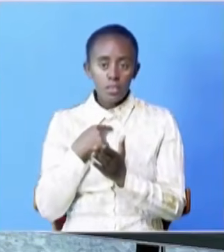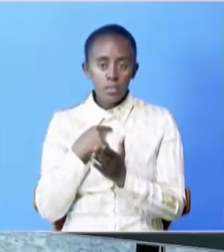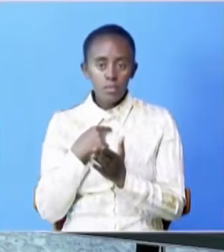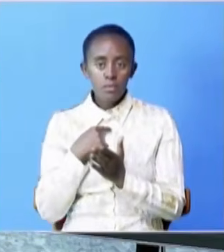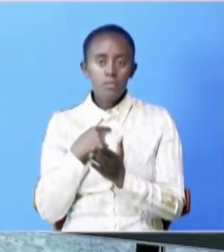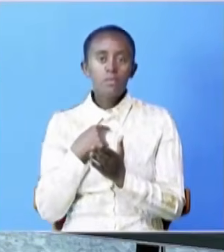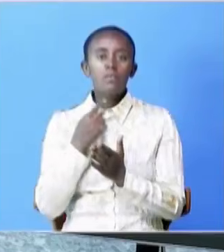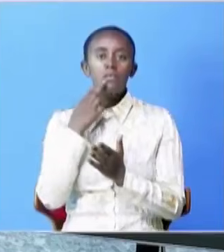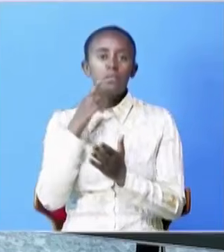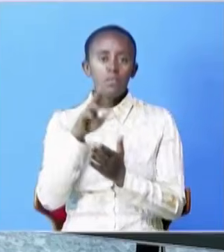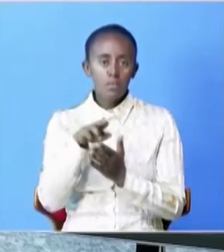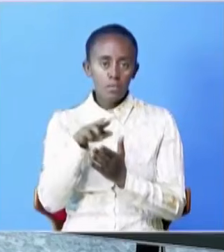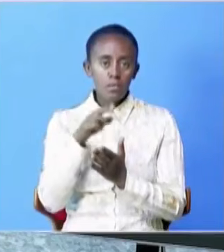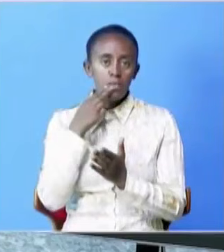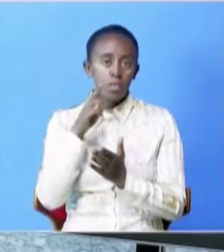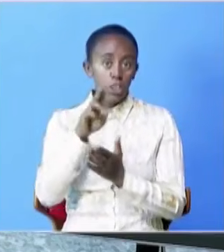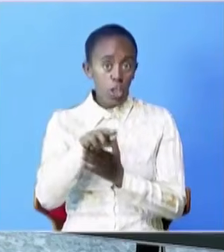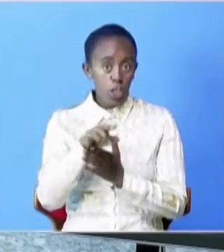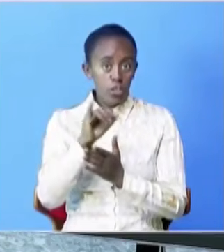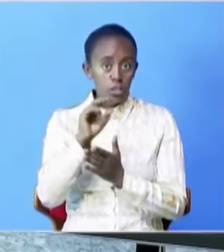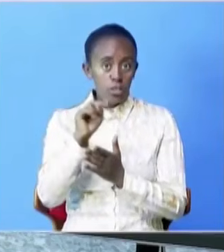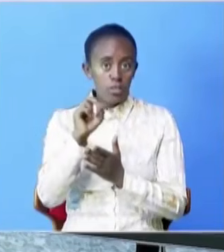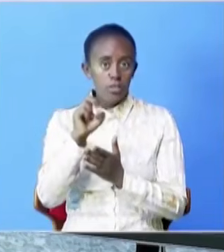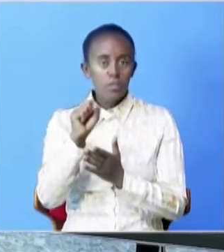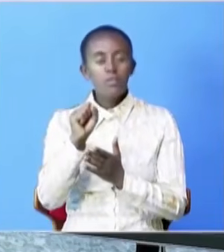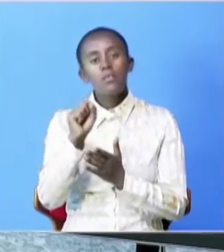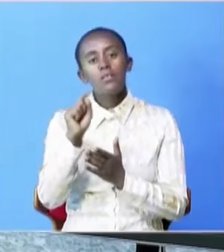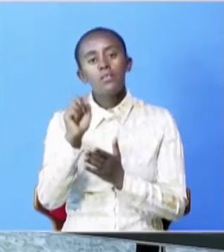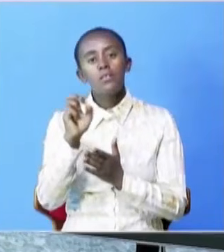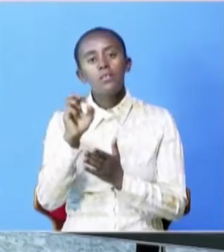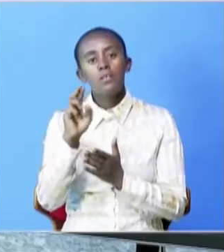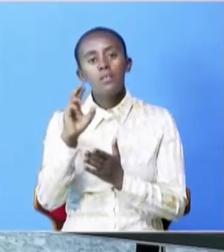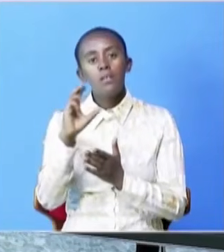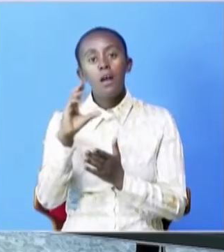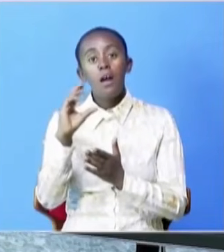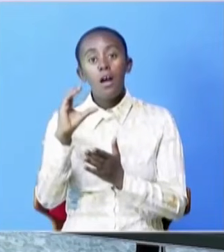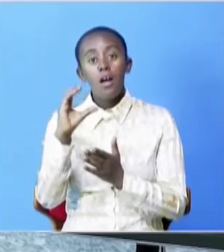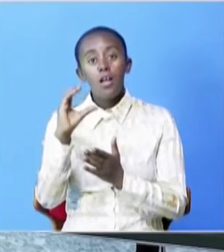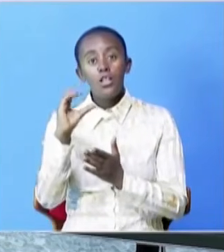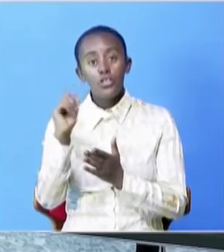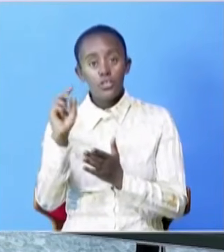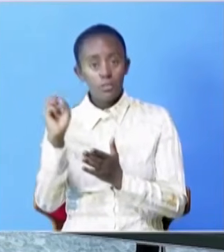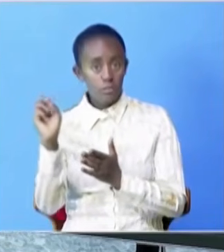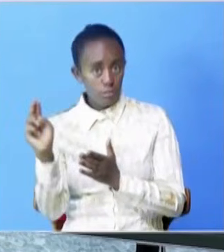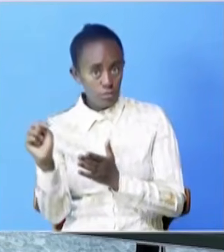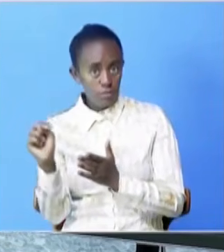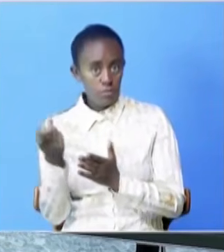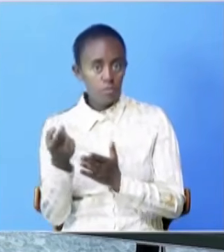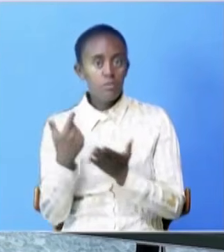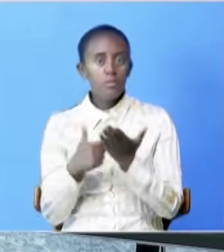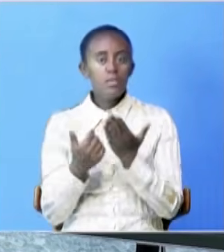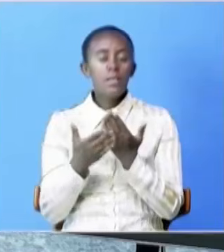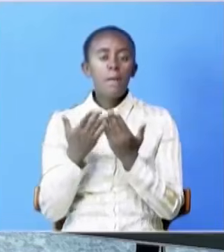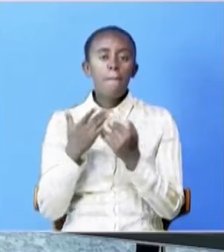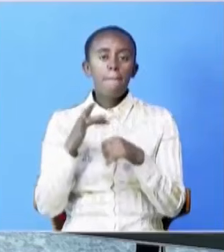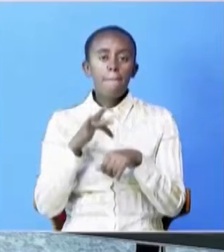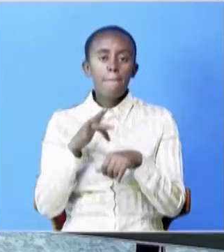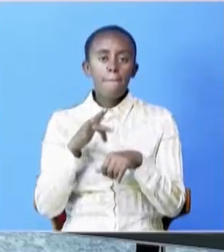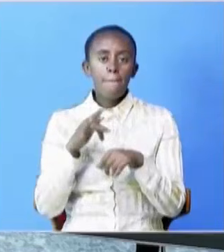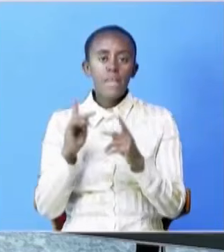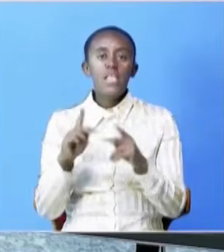we are using instructions here. We are giving instructions. Close the door. And it is in this simple present